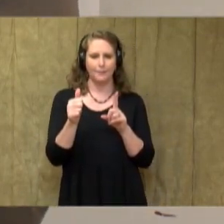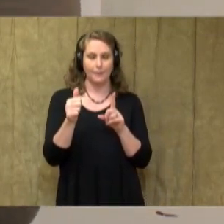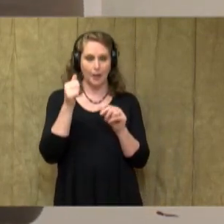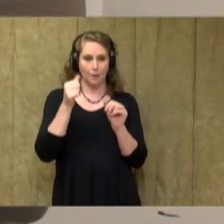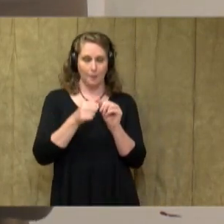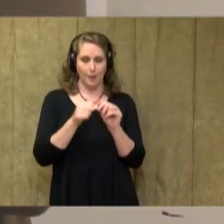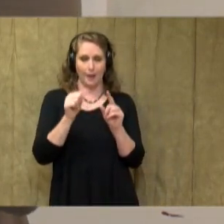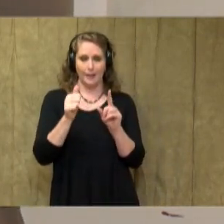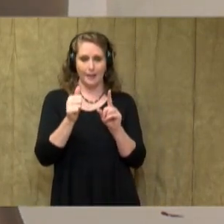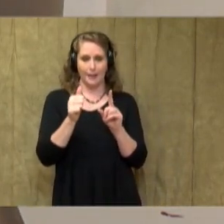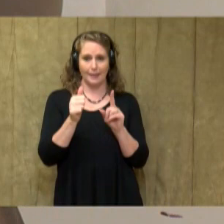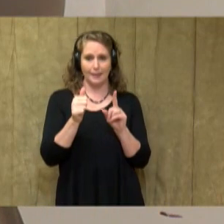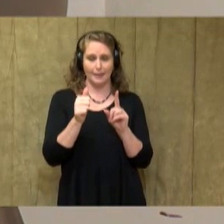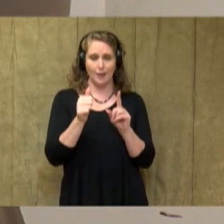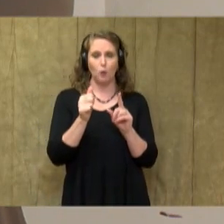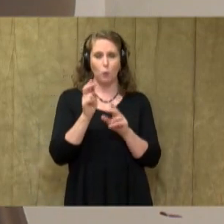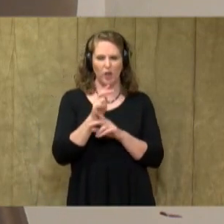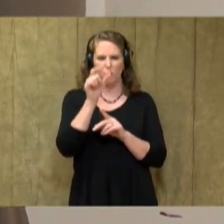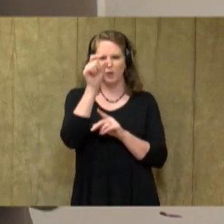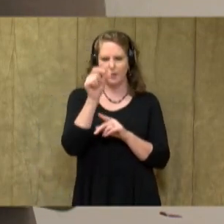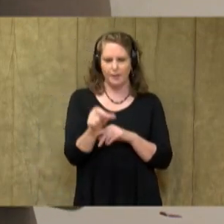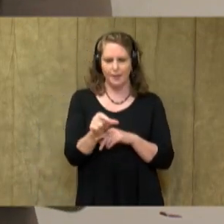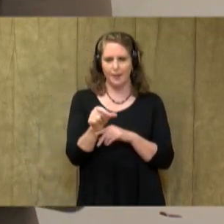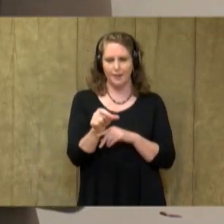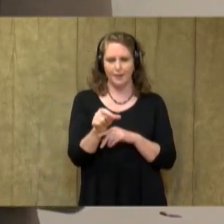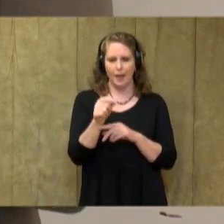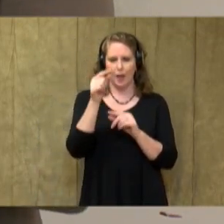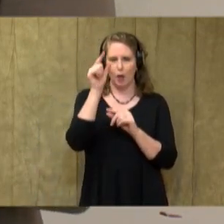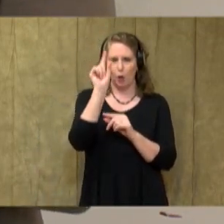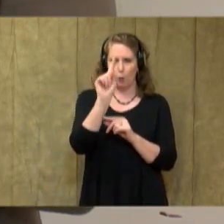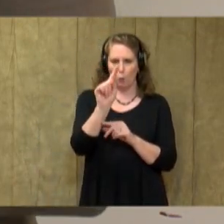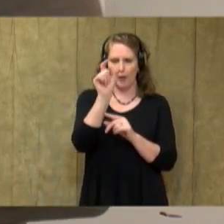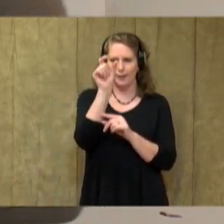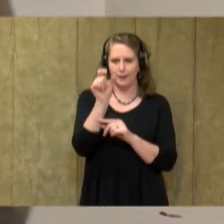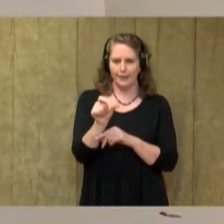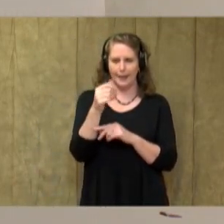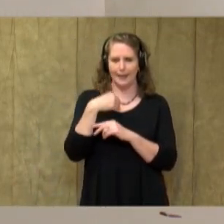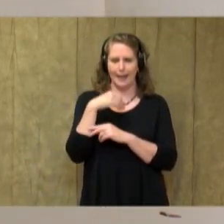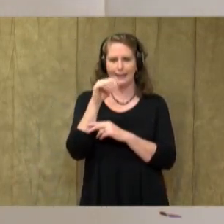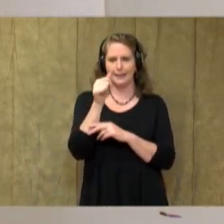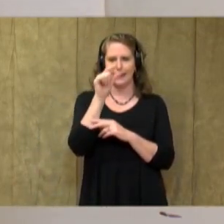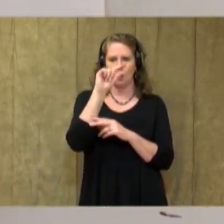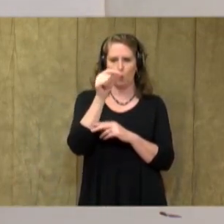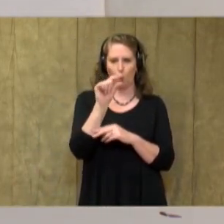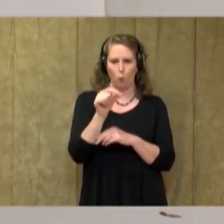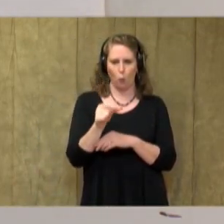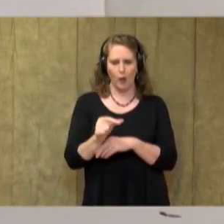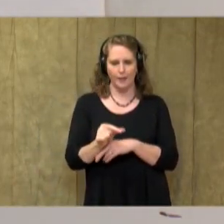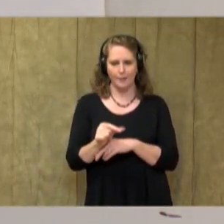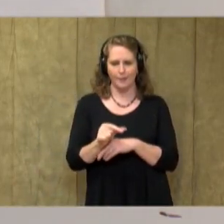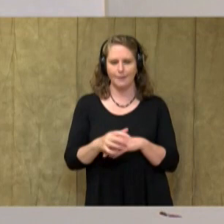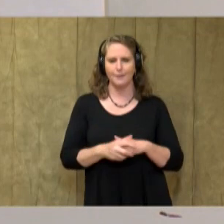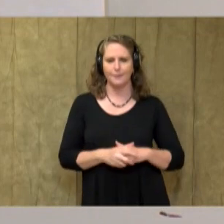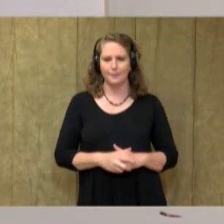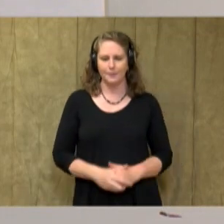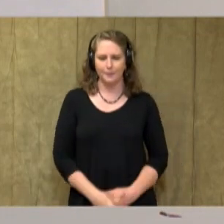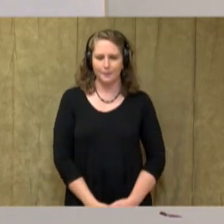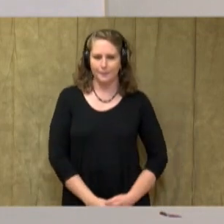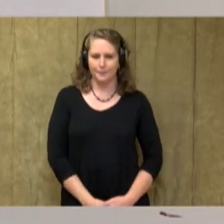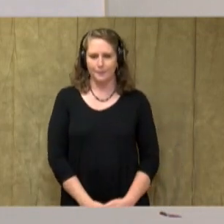Remember, my tens are my sticks, and there's 10 ones in one stick of 10. So I need 6 of those. 1,